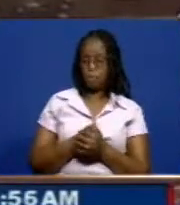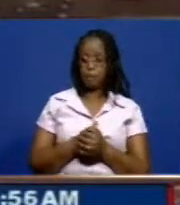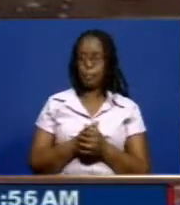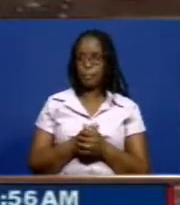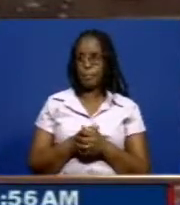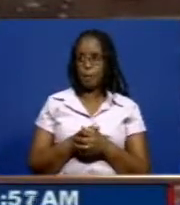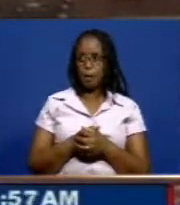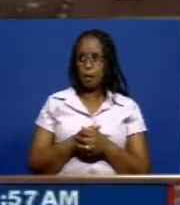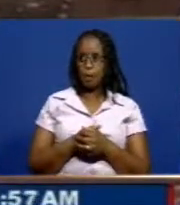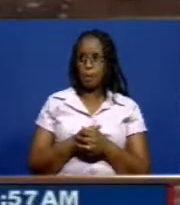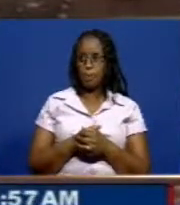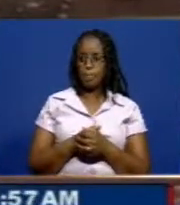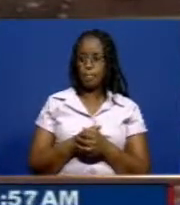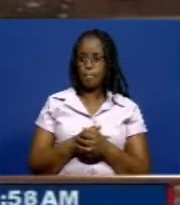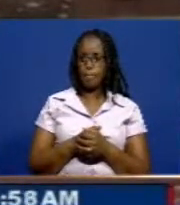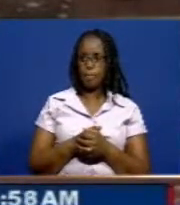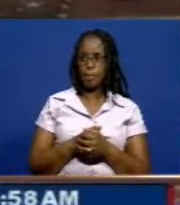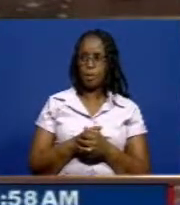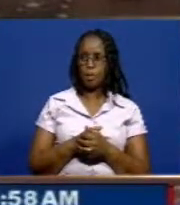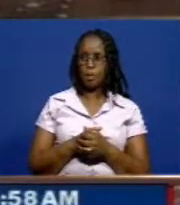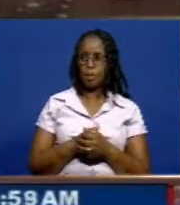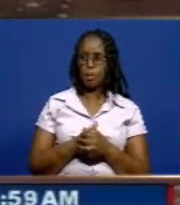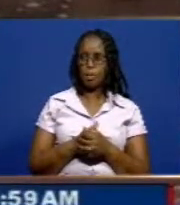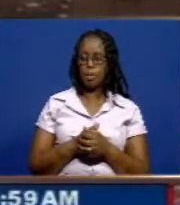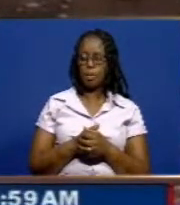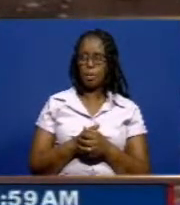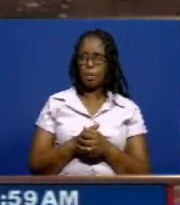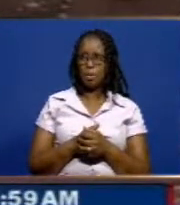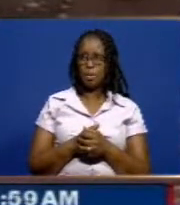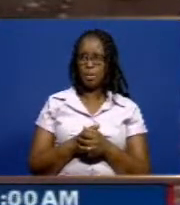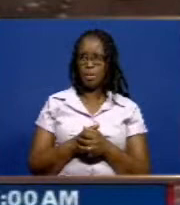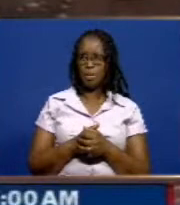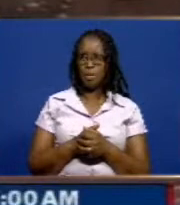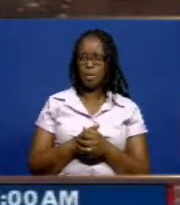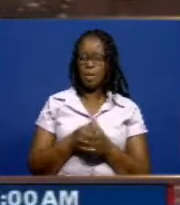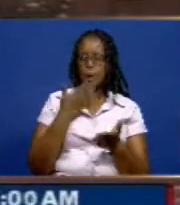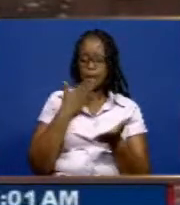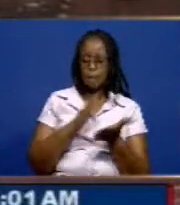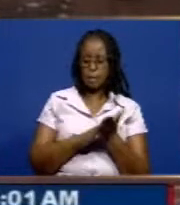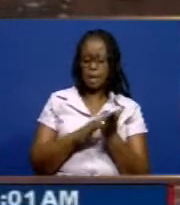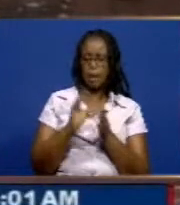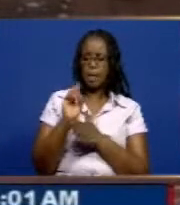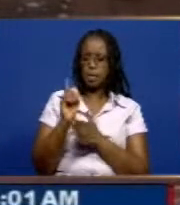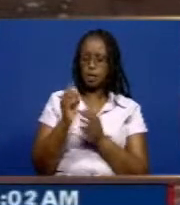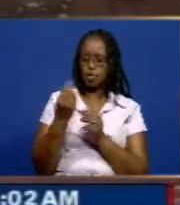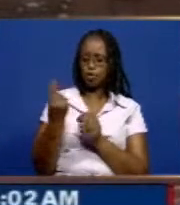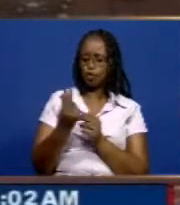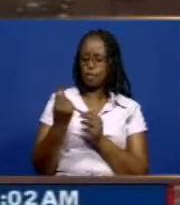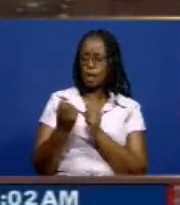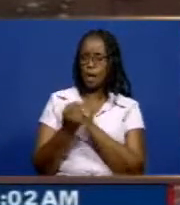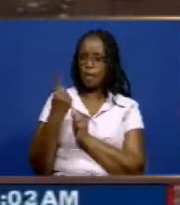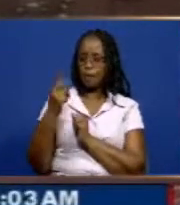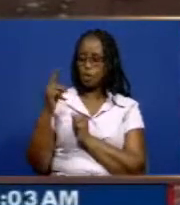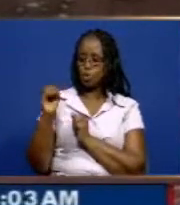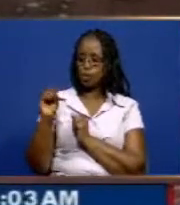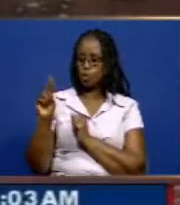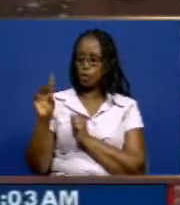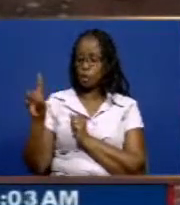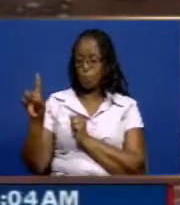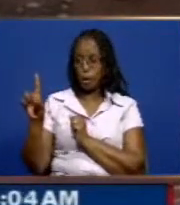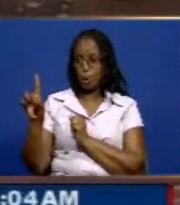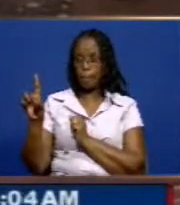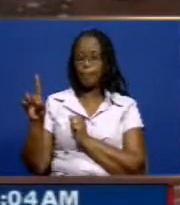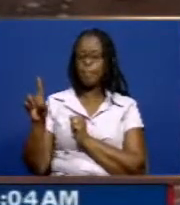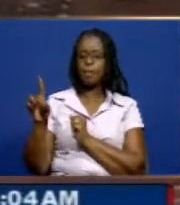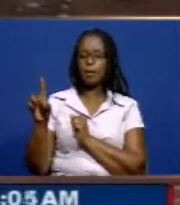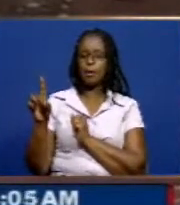that Chairman, can I the letter dated Tuesday 11th, 2021, received by